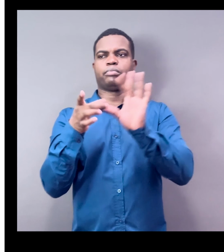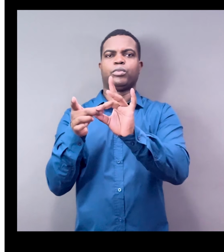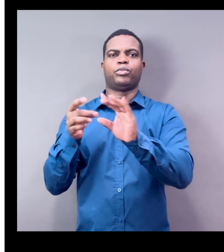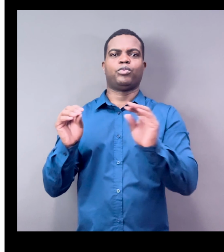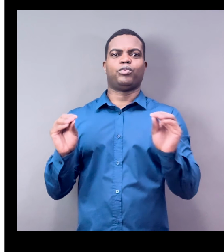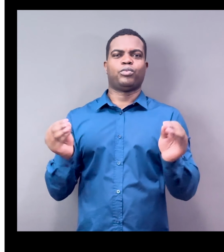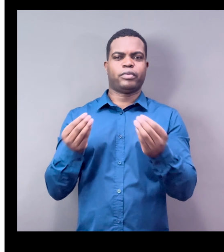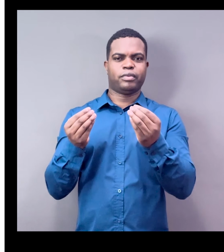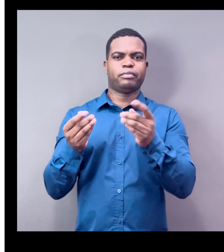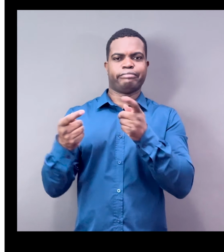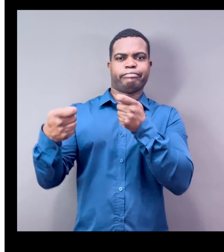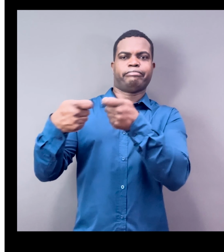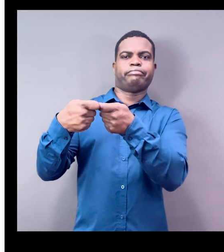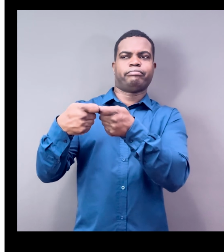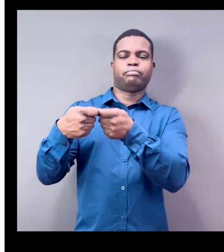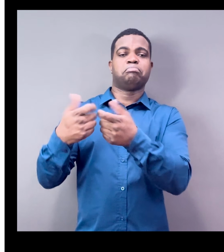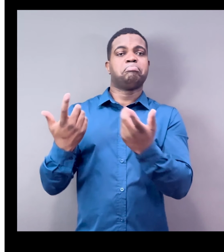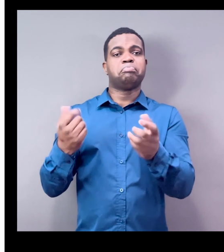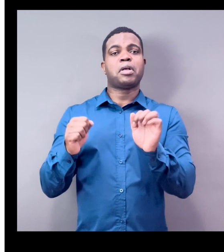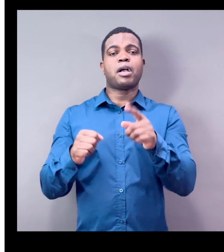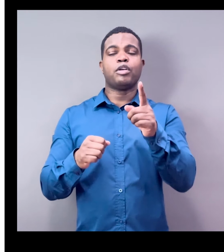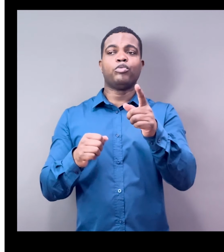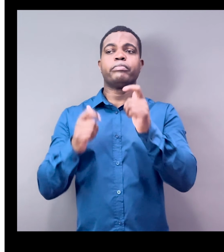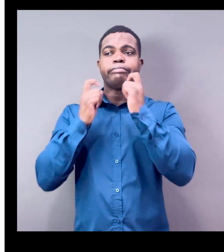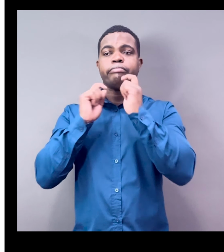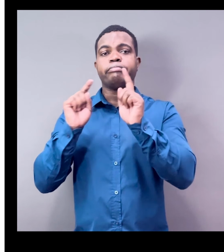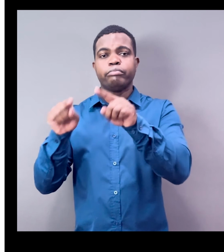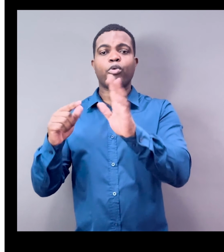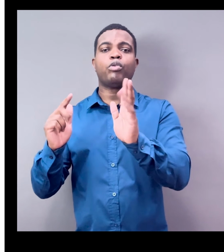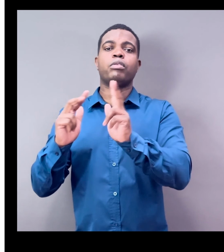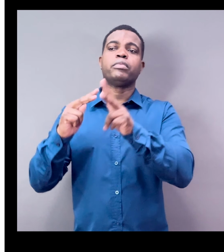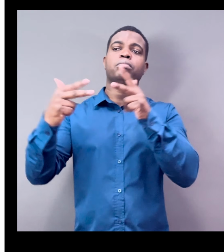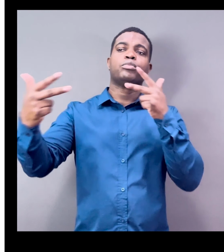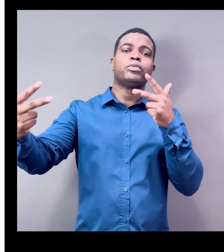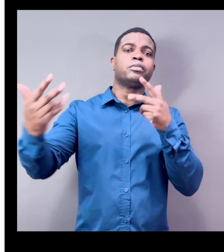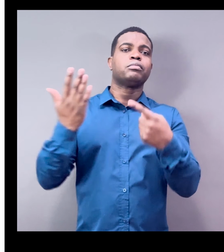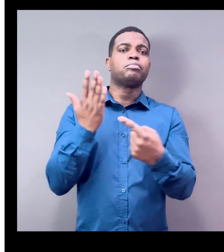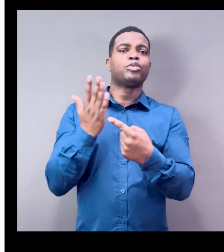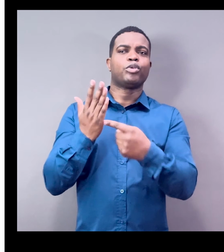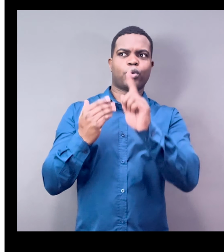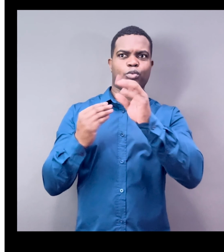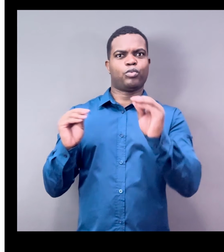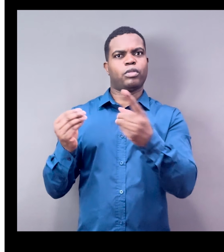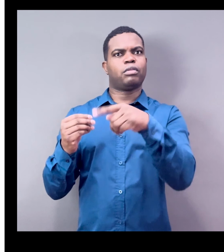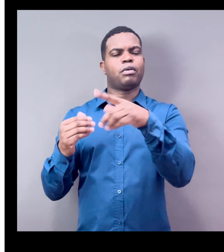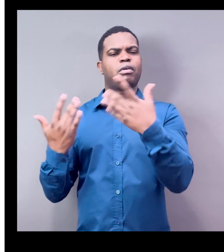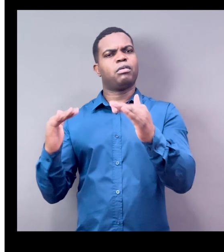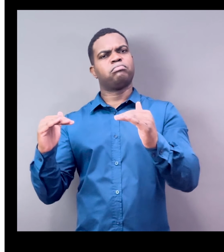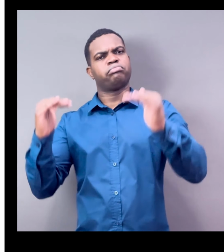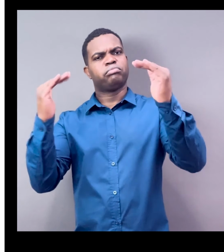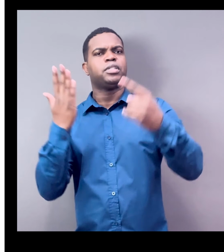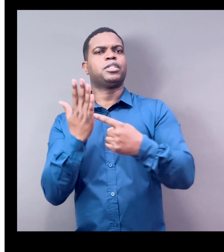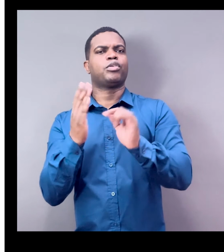know that young people can be engaged virtually using technology.